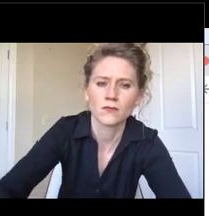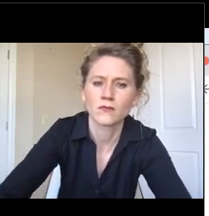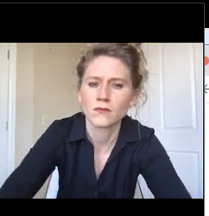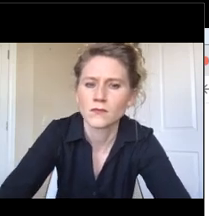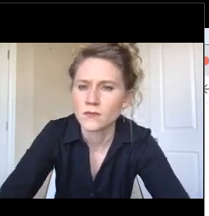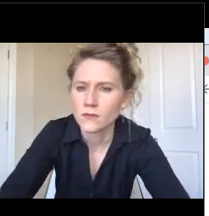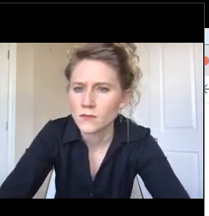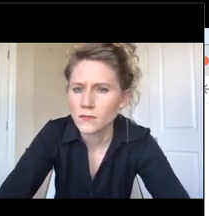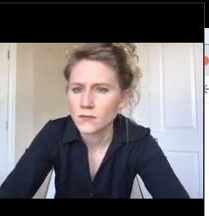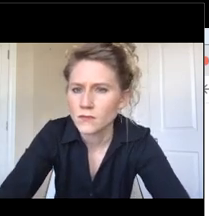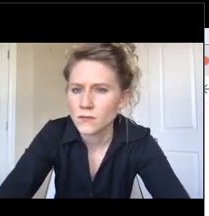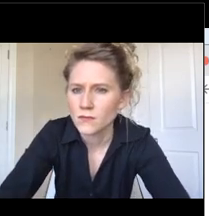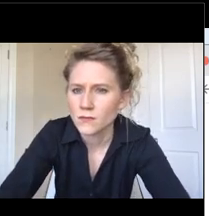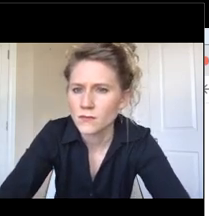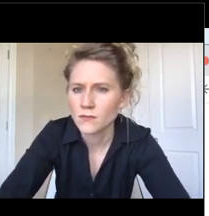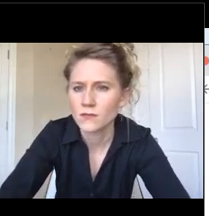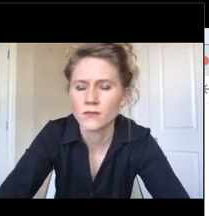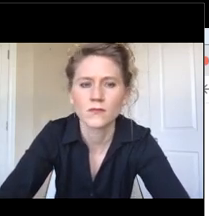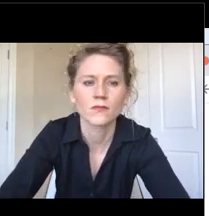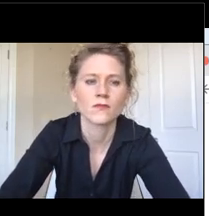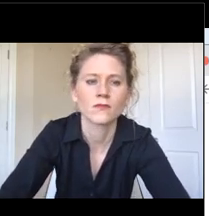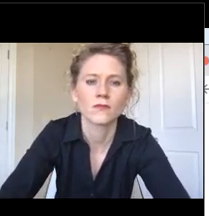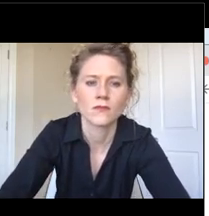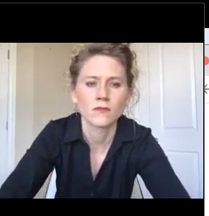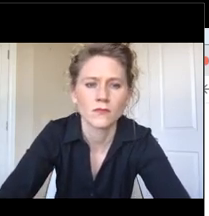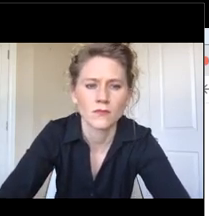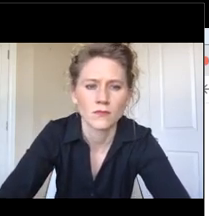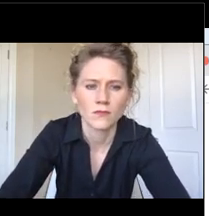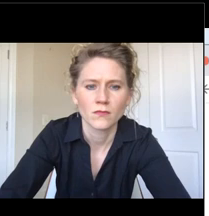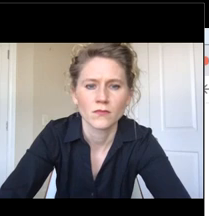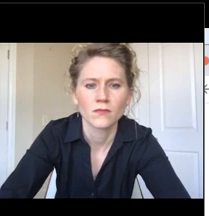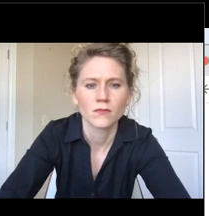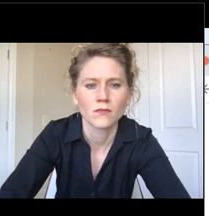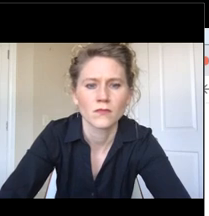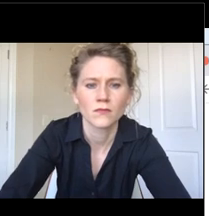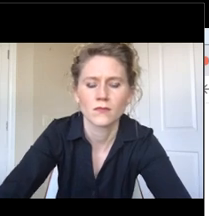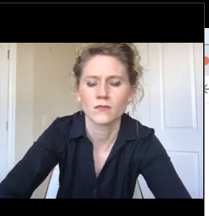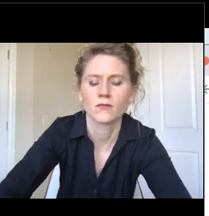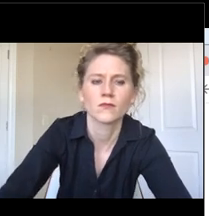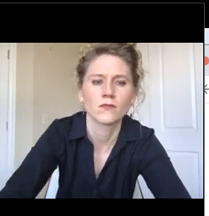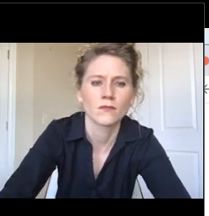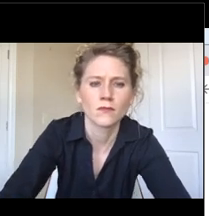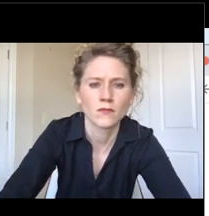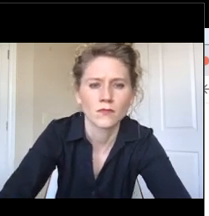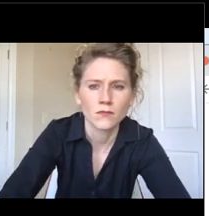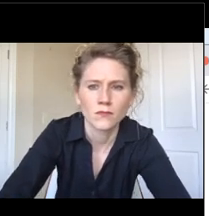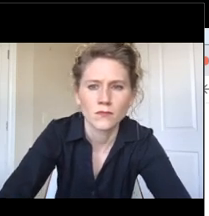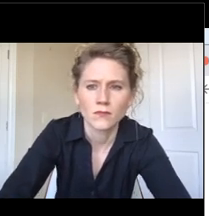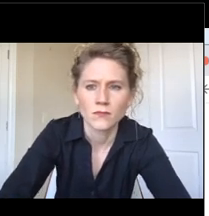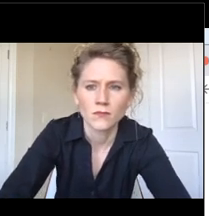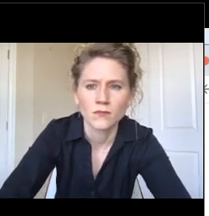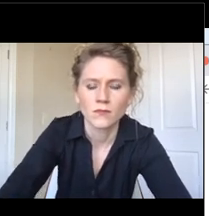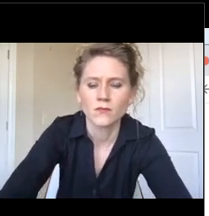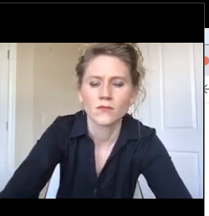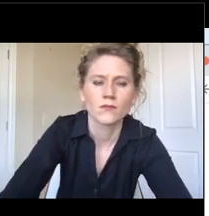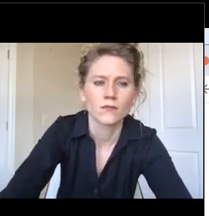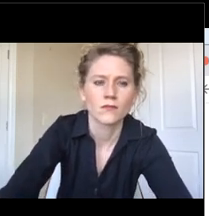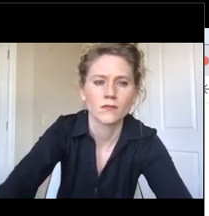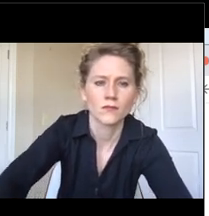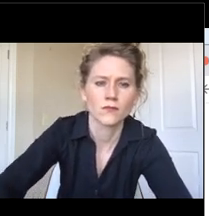indicating that they might be a good candidate to fix a road in this condition. Now, obviously, this isn't a formal recommendation